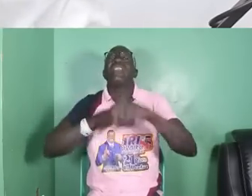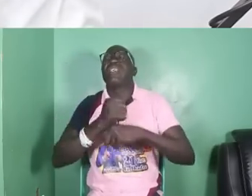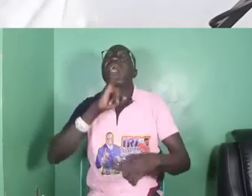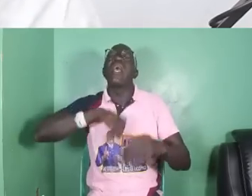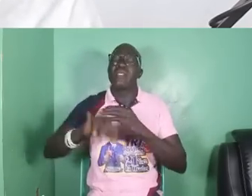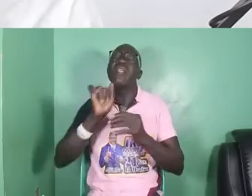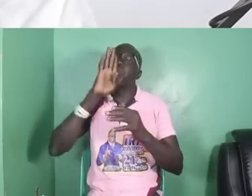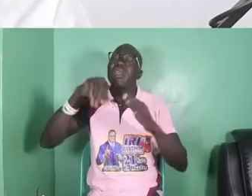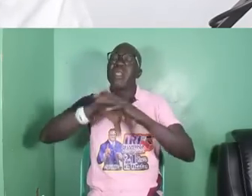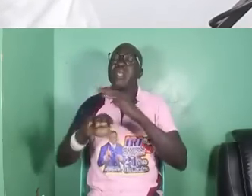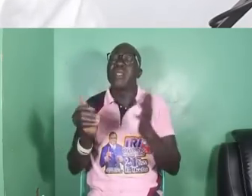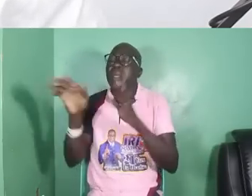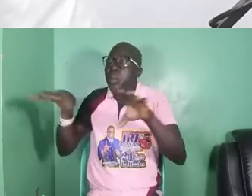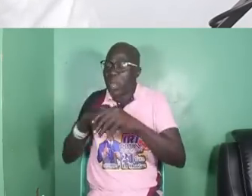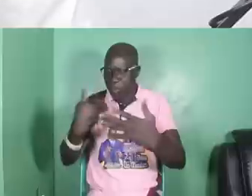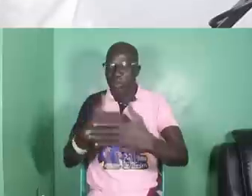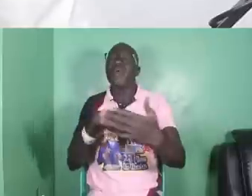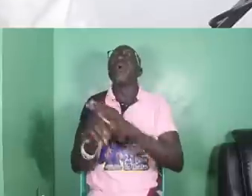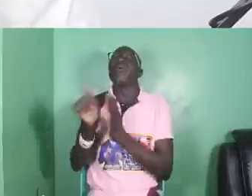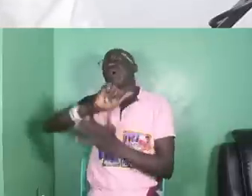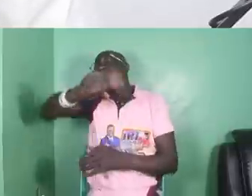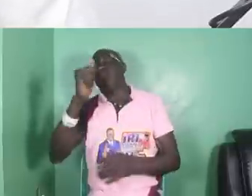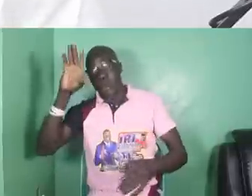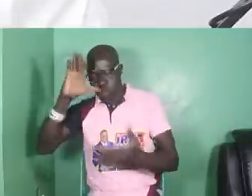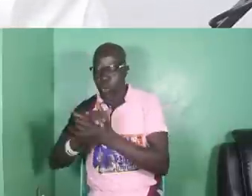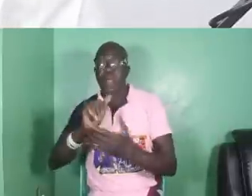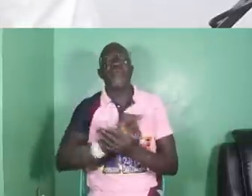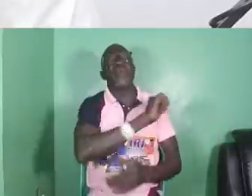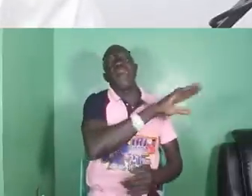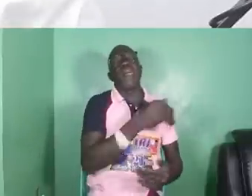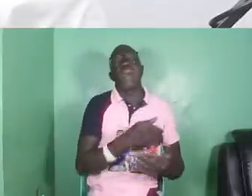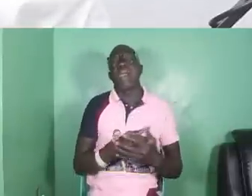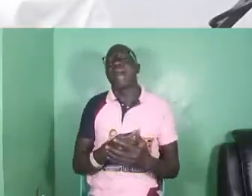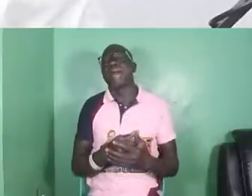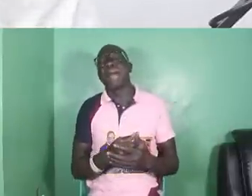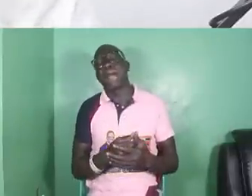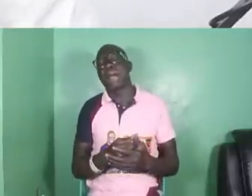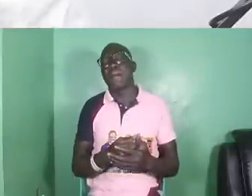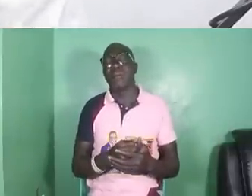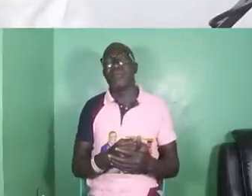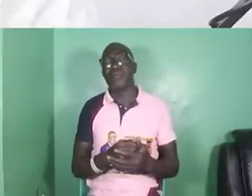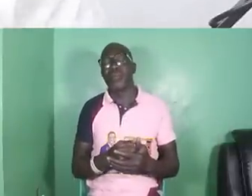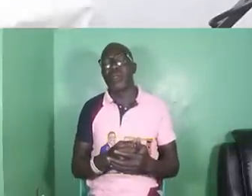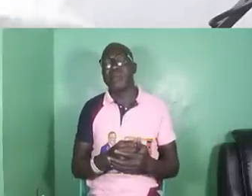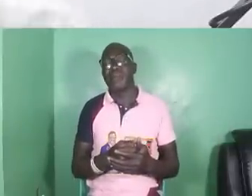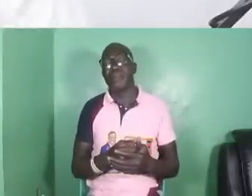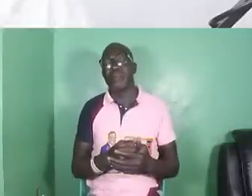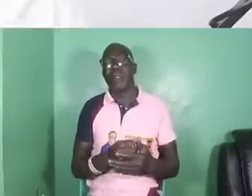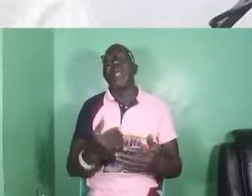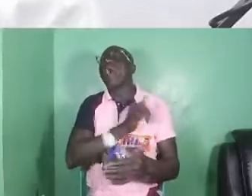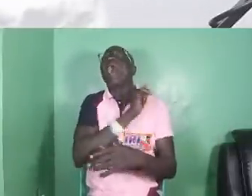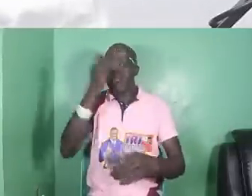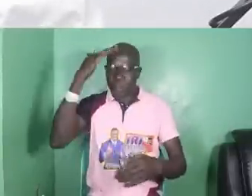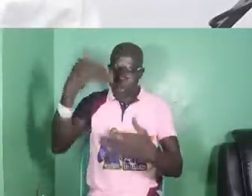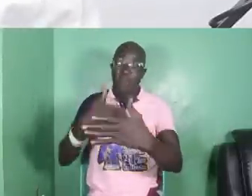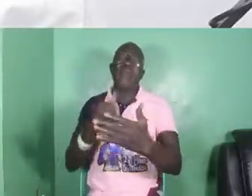year that she was married before they marry another wife. Mama, because the pair of family don't do no people. Any kind of fair young woman. I